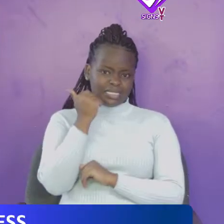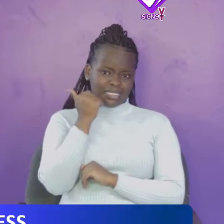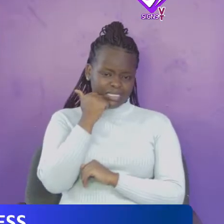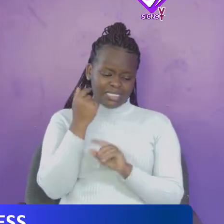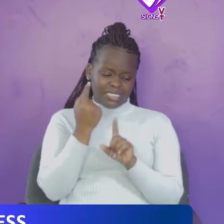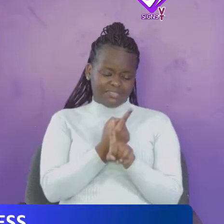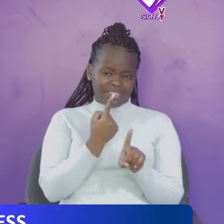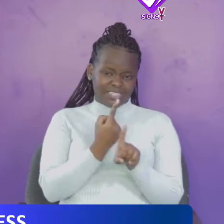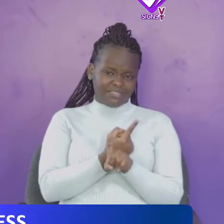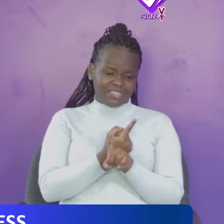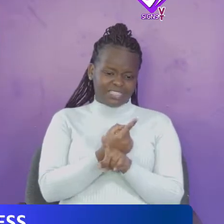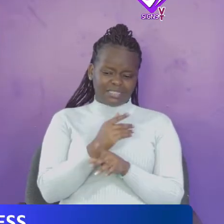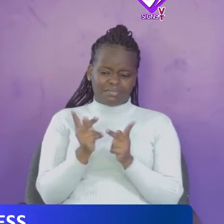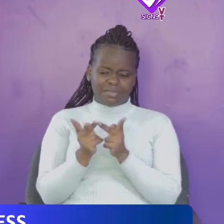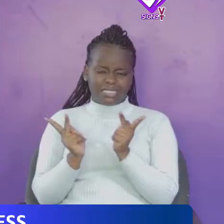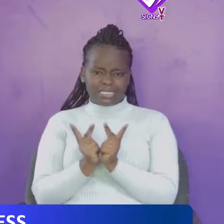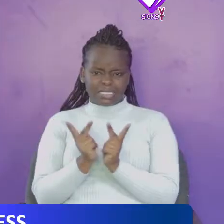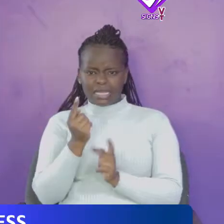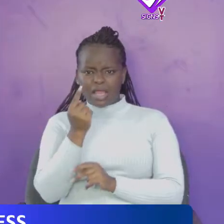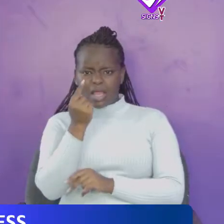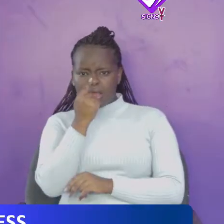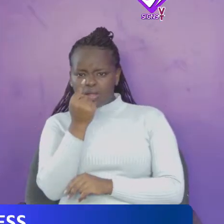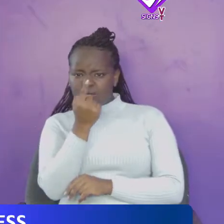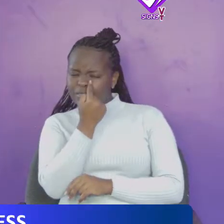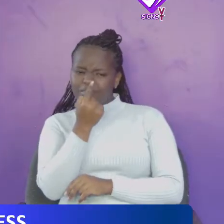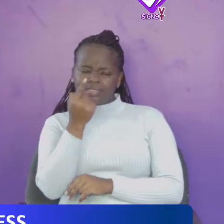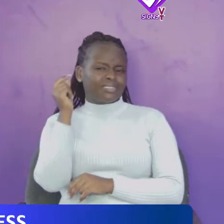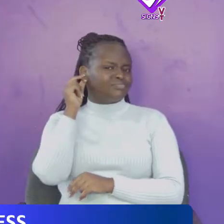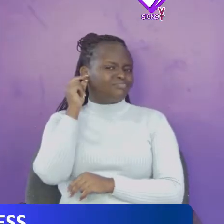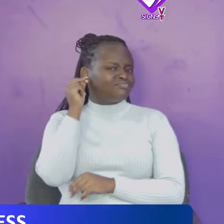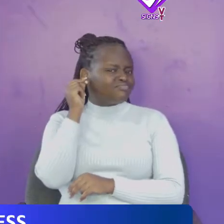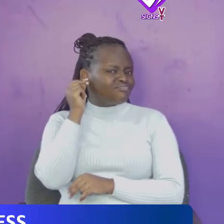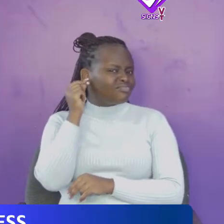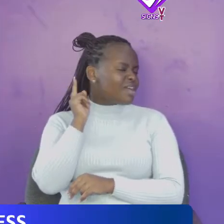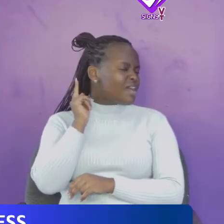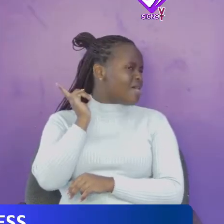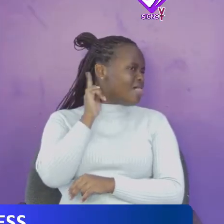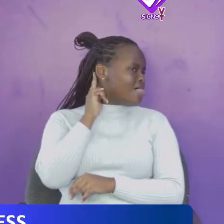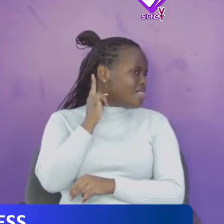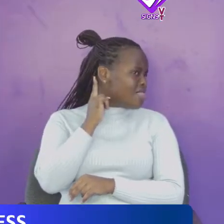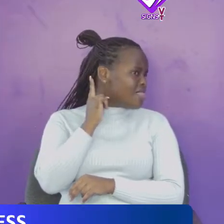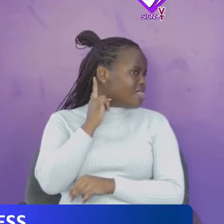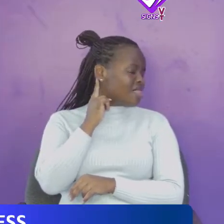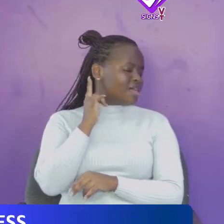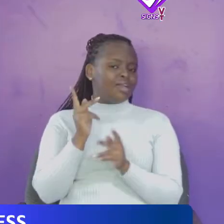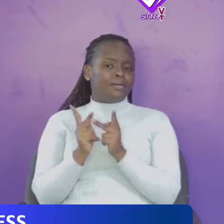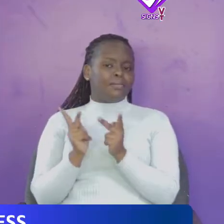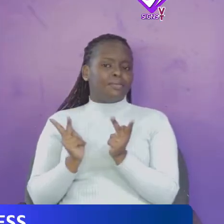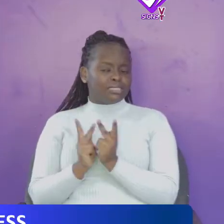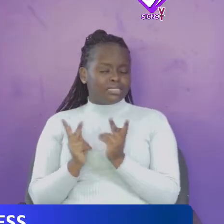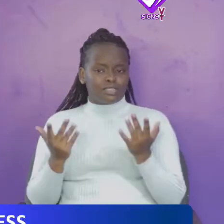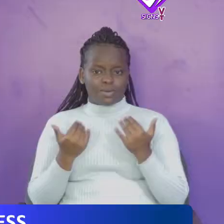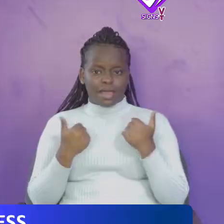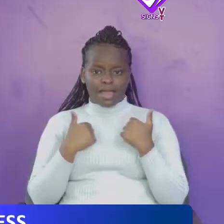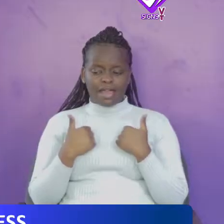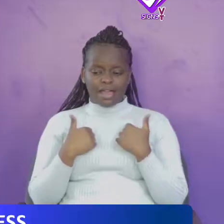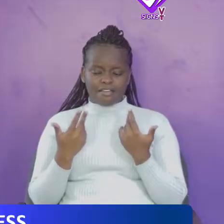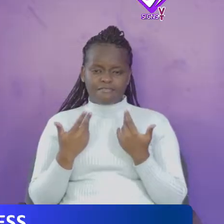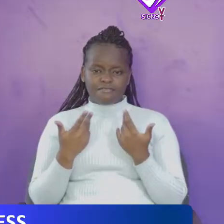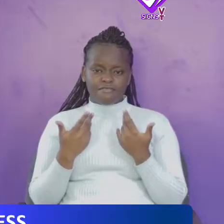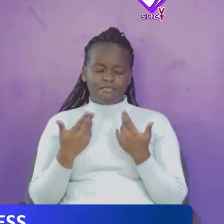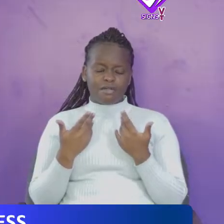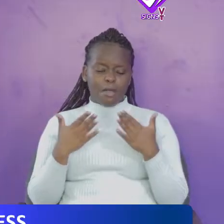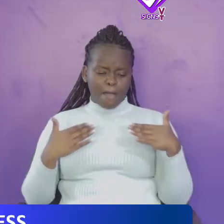as the nose, inside your ear, the back of your ears, to areas where there is body